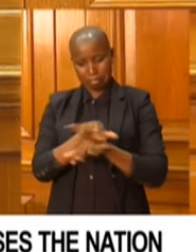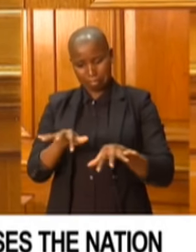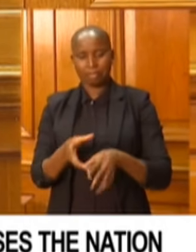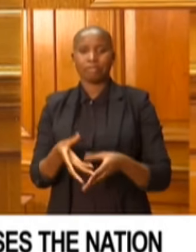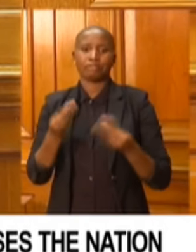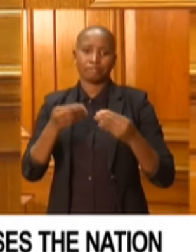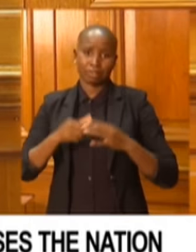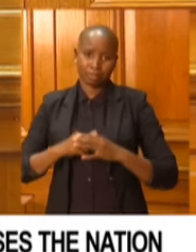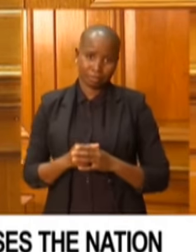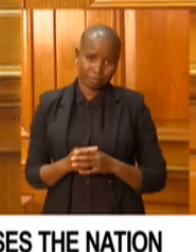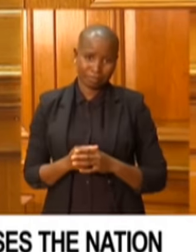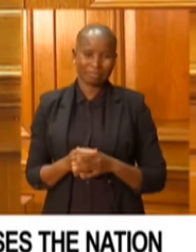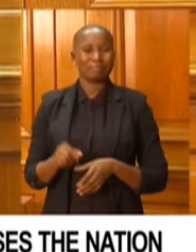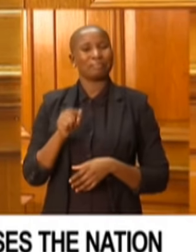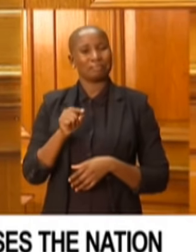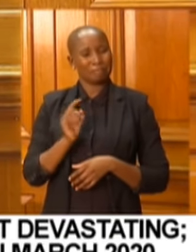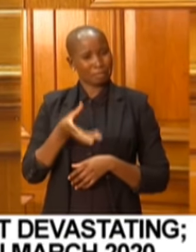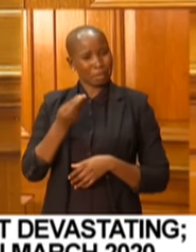We have recorded more than